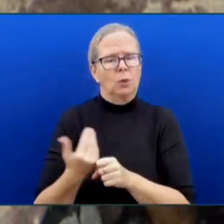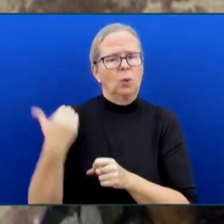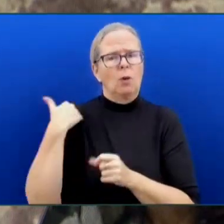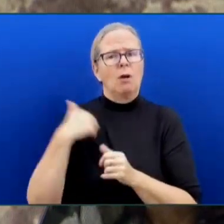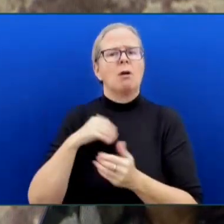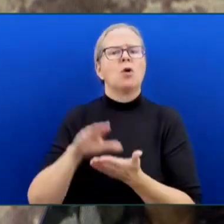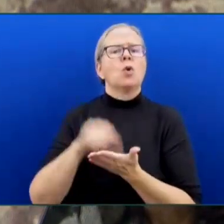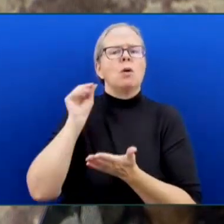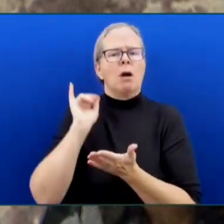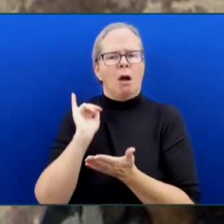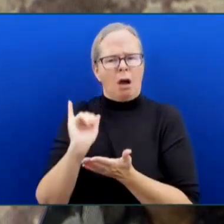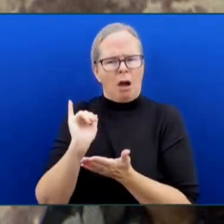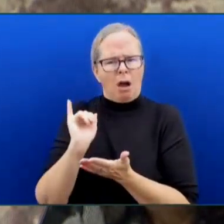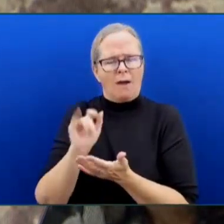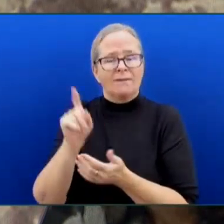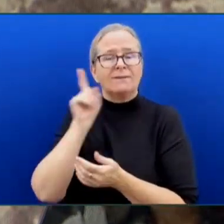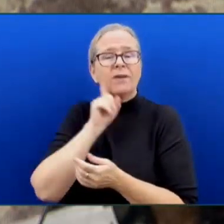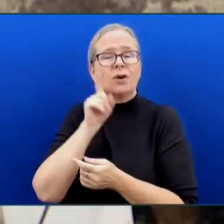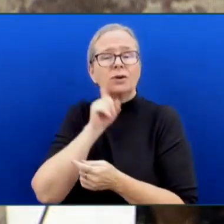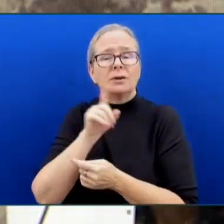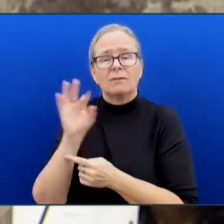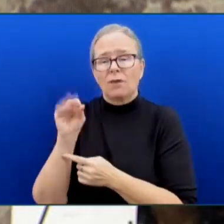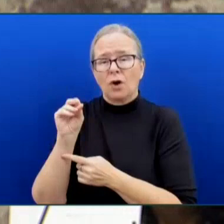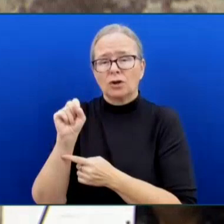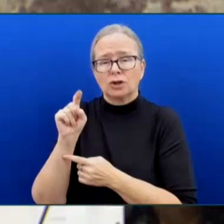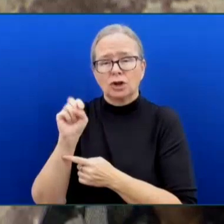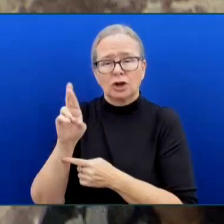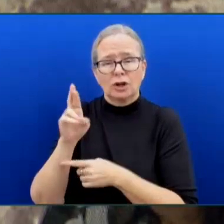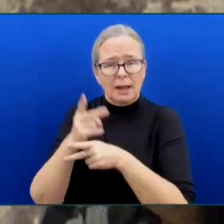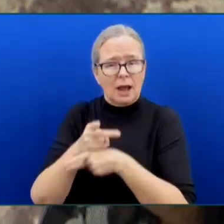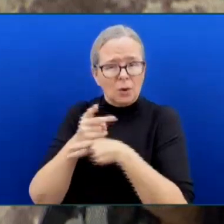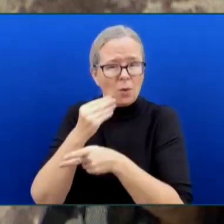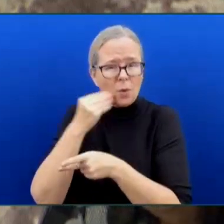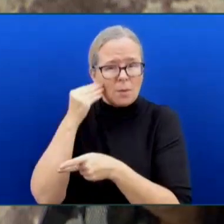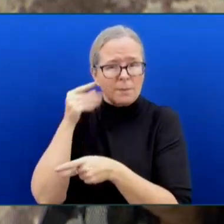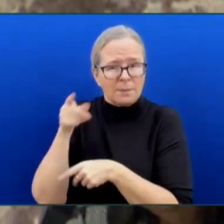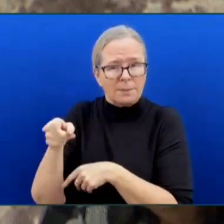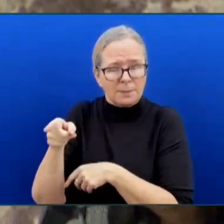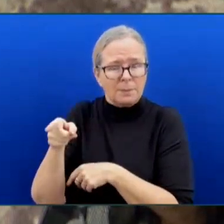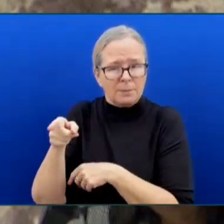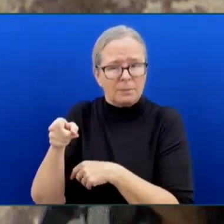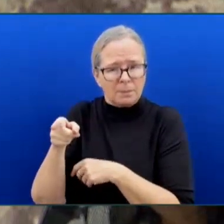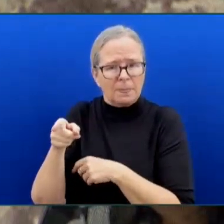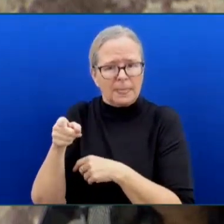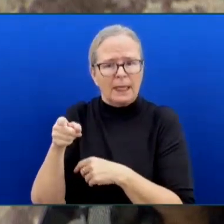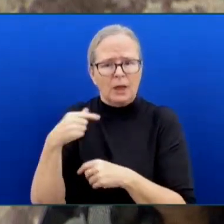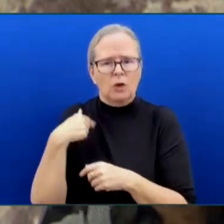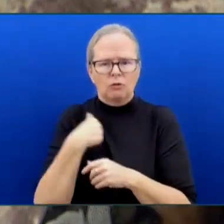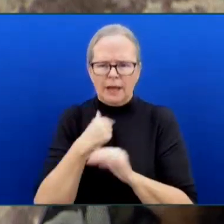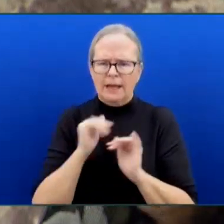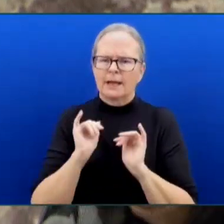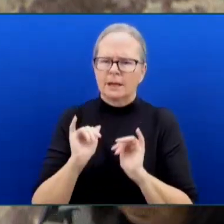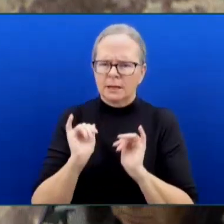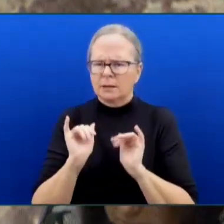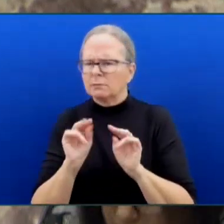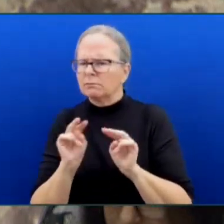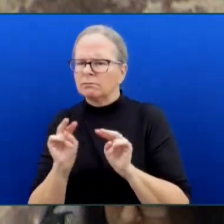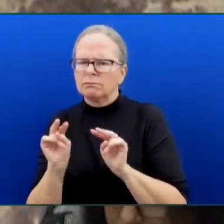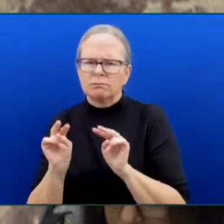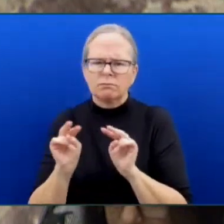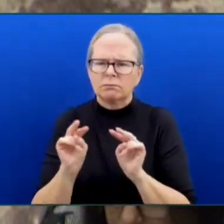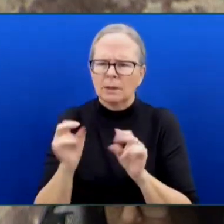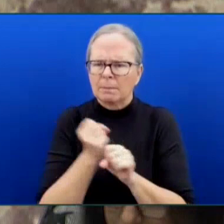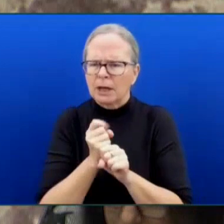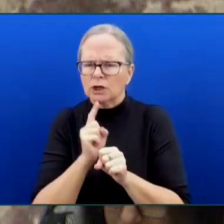the children that team was responsible for were seen and that their placements were safe and nurturing and loving. All of